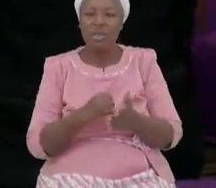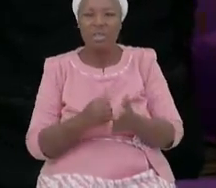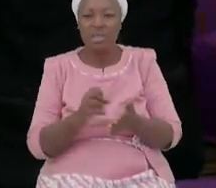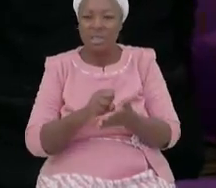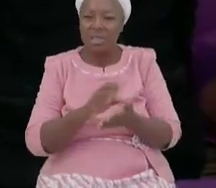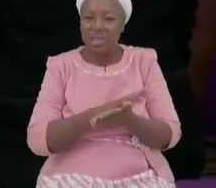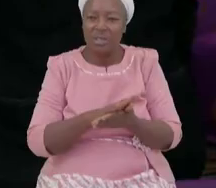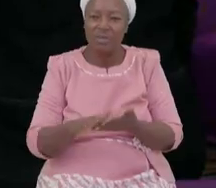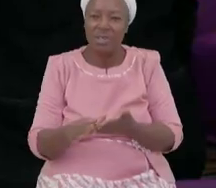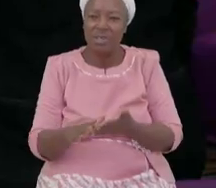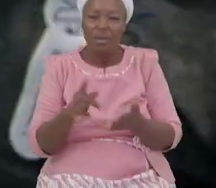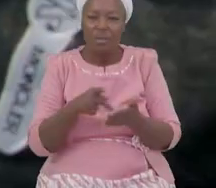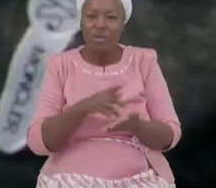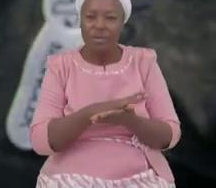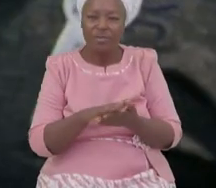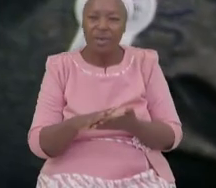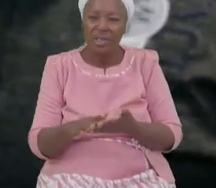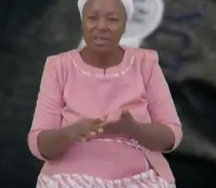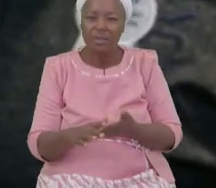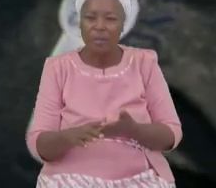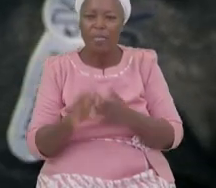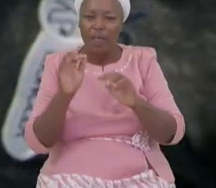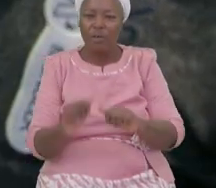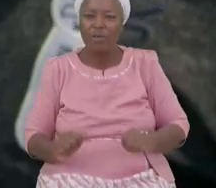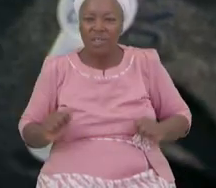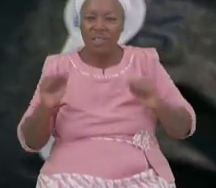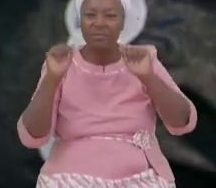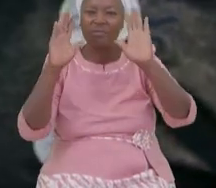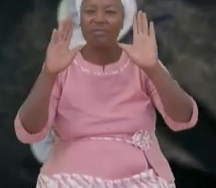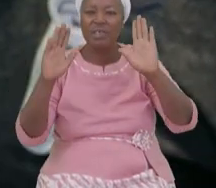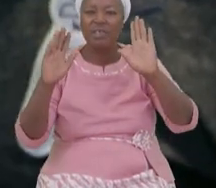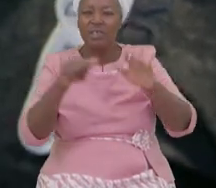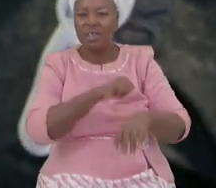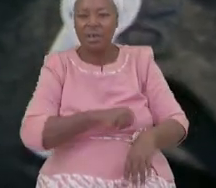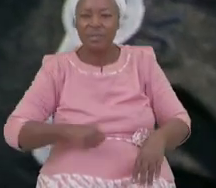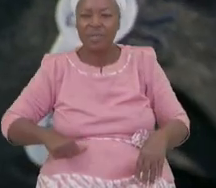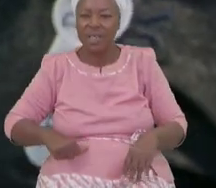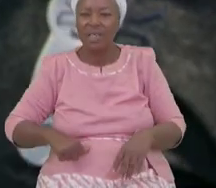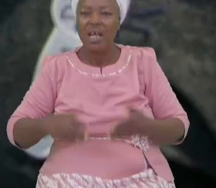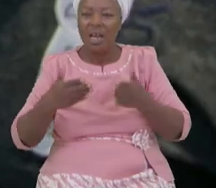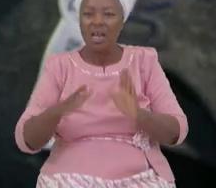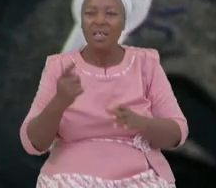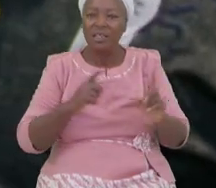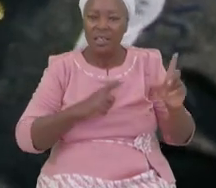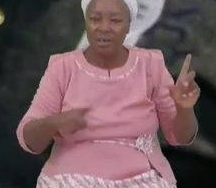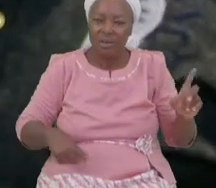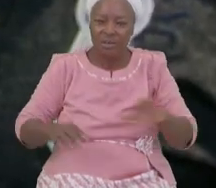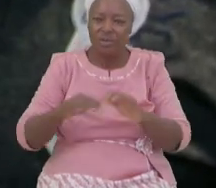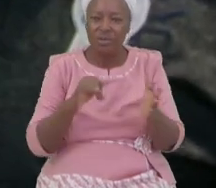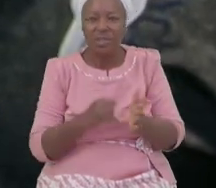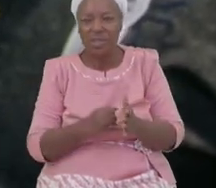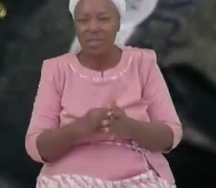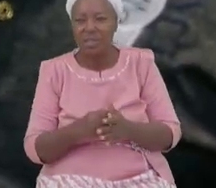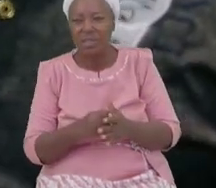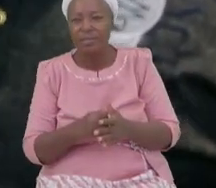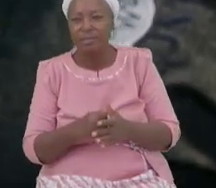Sanctify, purify, consecrate, circumcise. Let the Lord do it. And